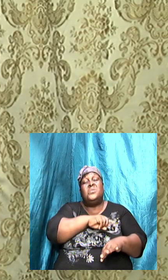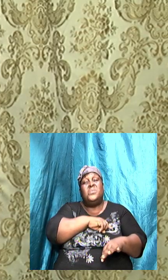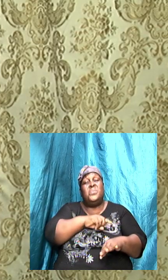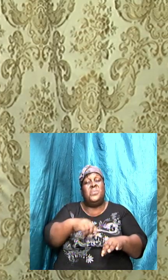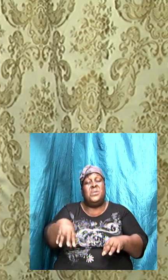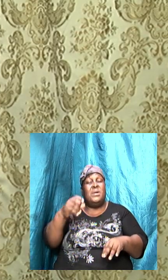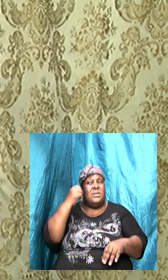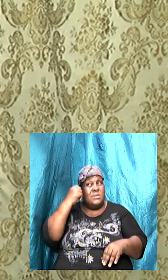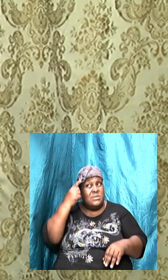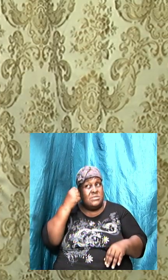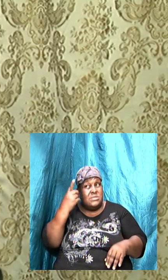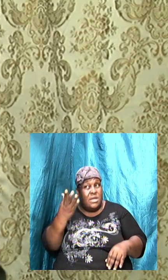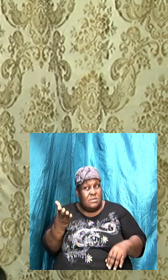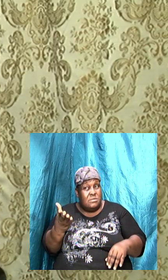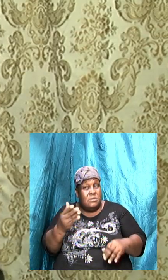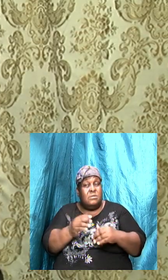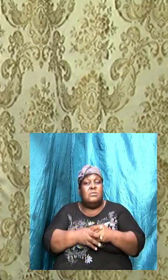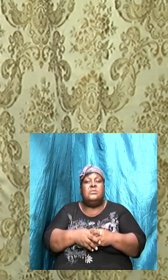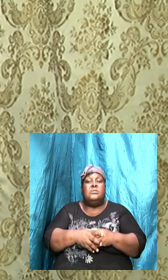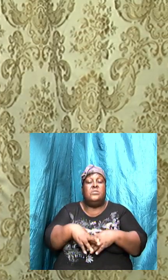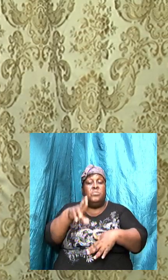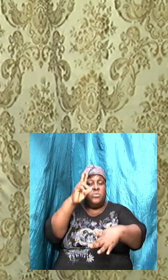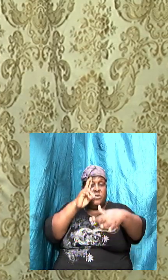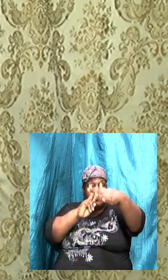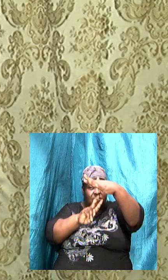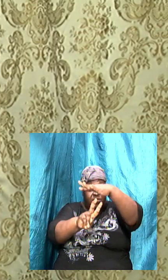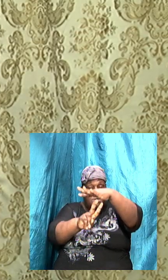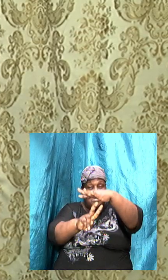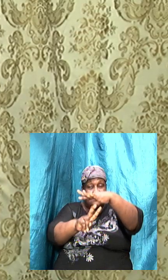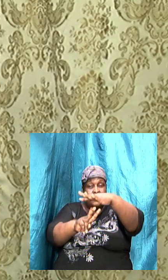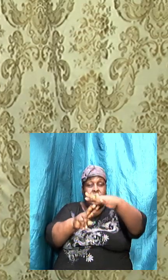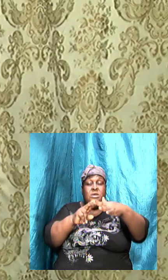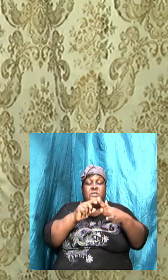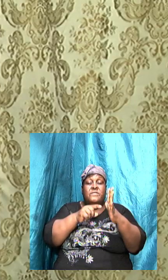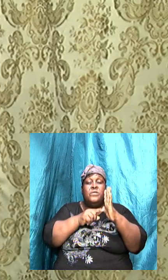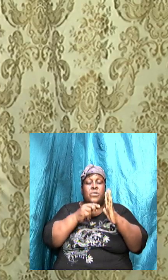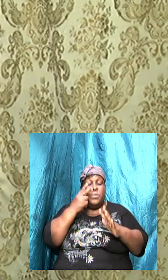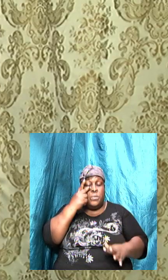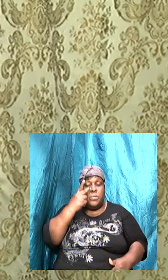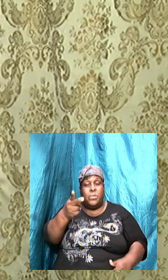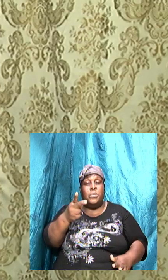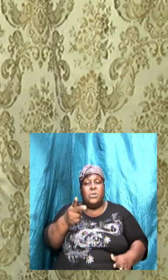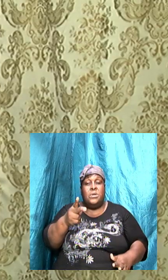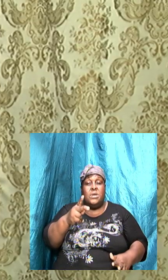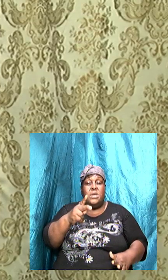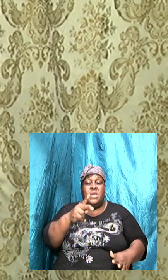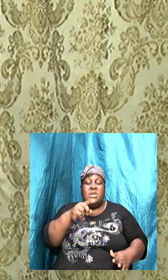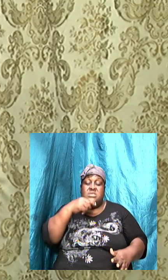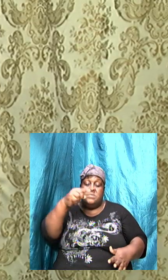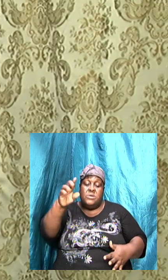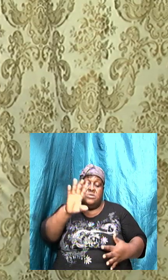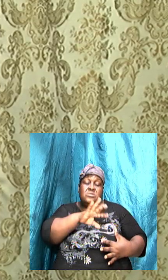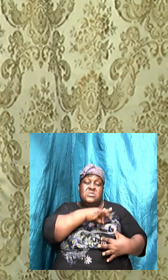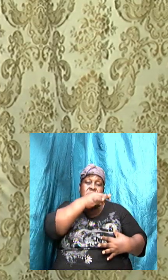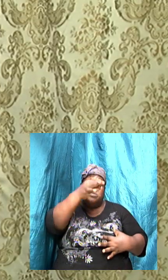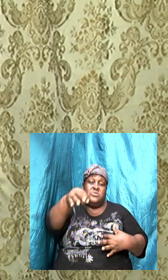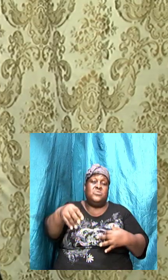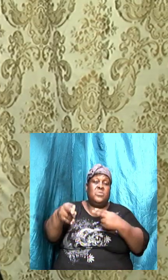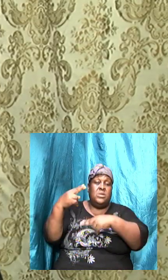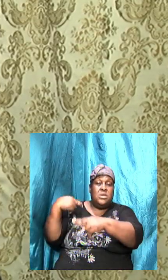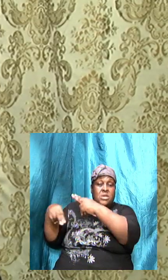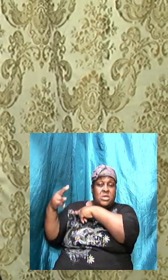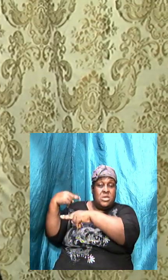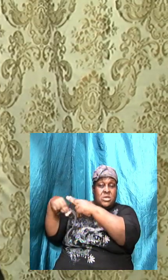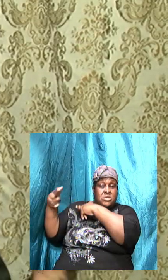that concept. The prophetic view speaks to the spiritual history of